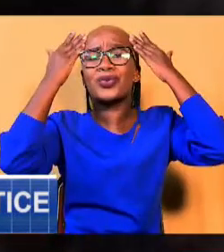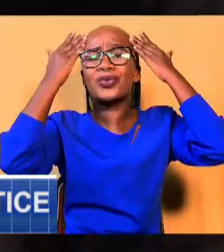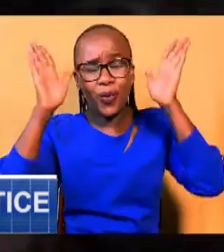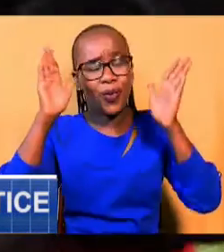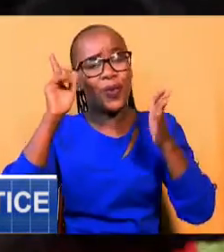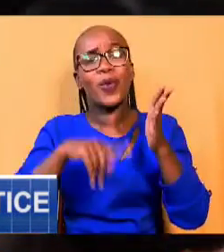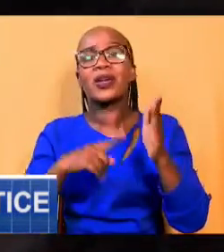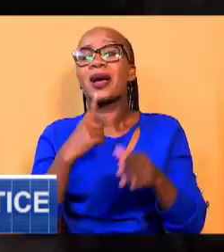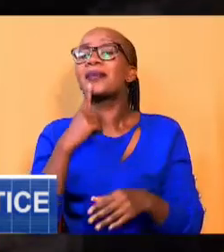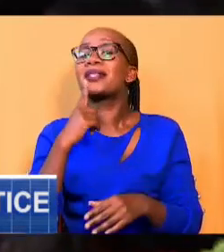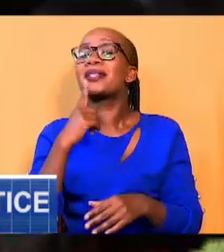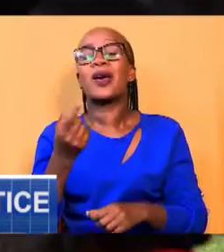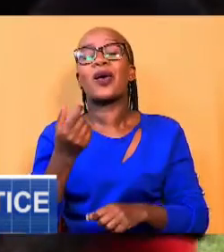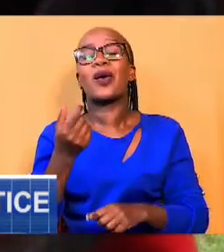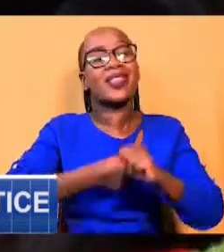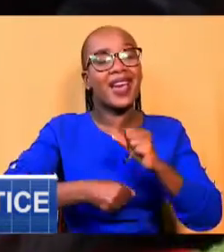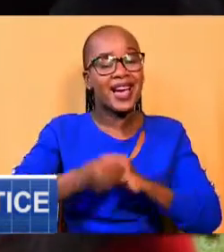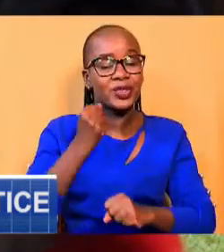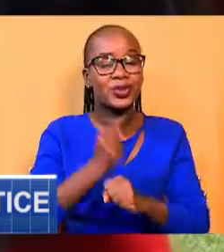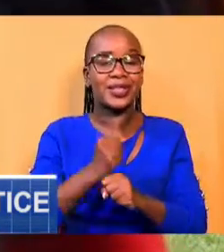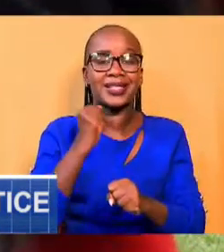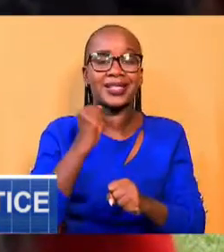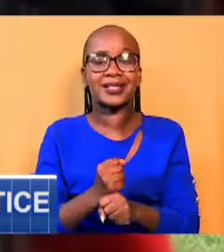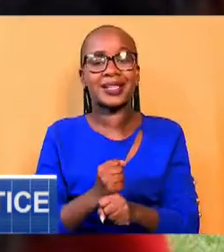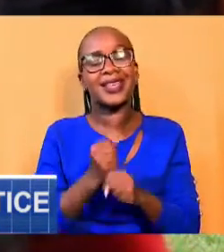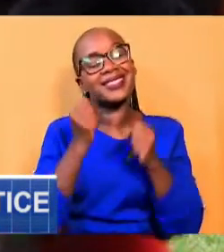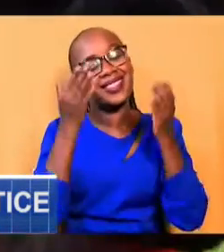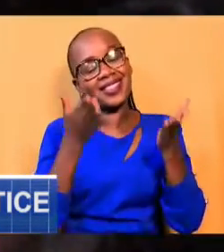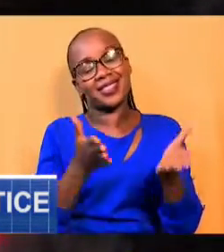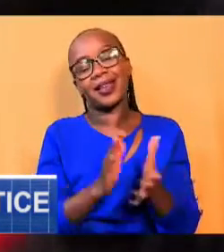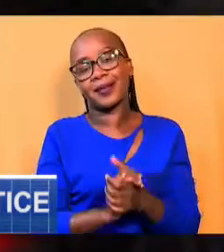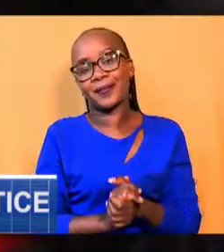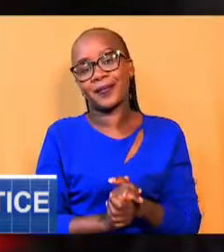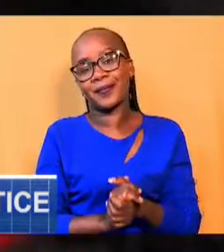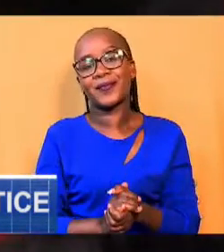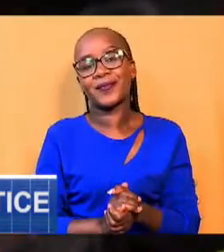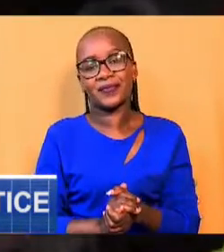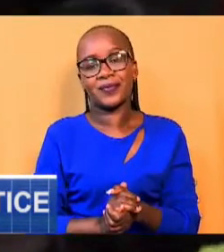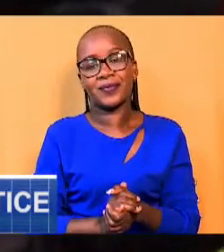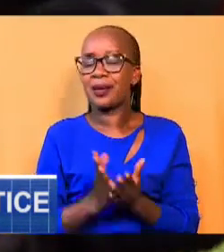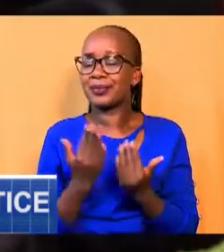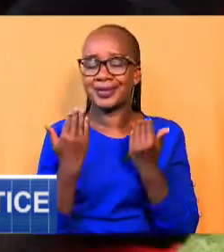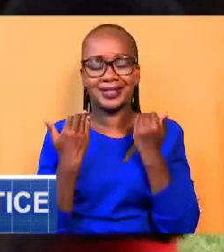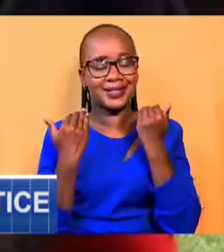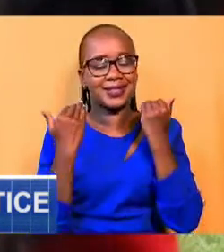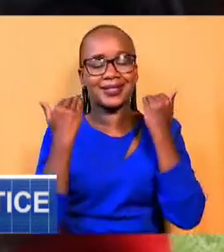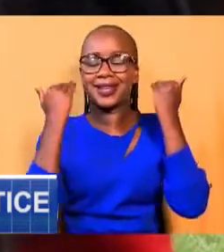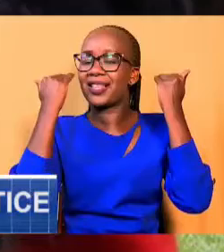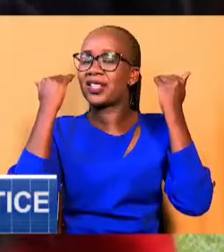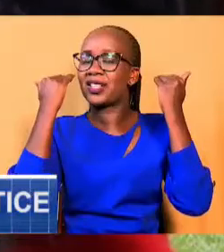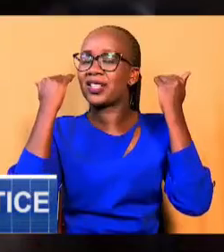nini anaambiwa amefanya. Unaona ako huko tu. Sasa hiyo niko na stress.